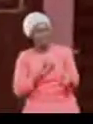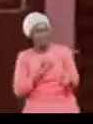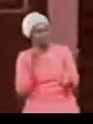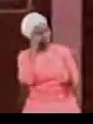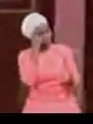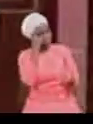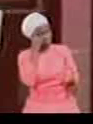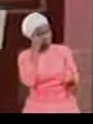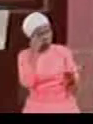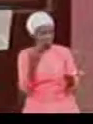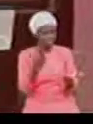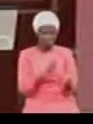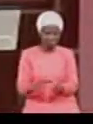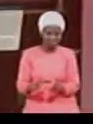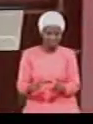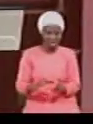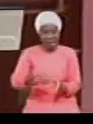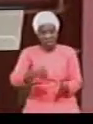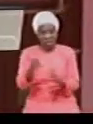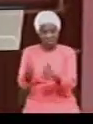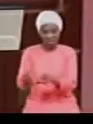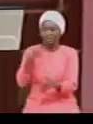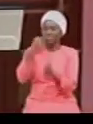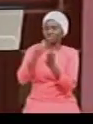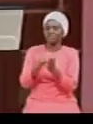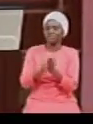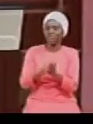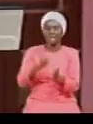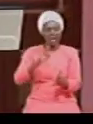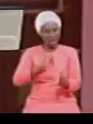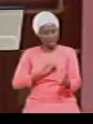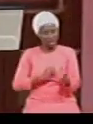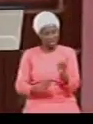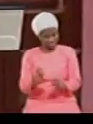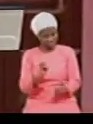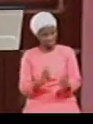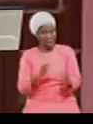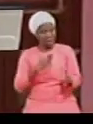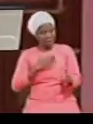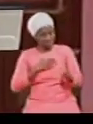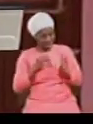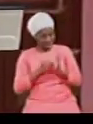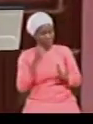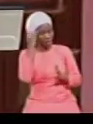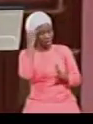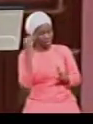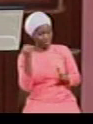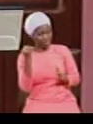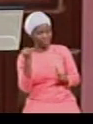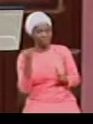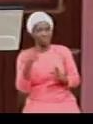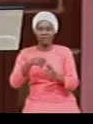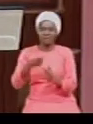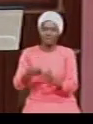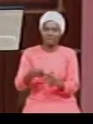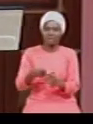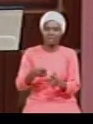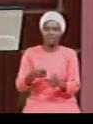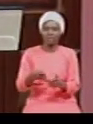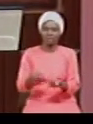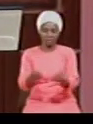propose, another one says, I contribute my own idea, and then it comes to